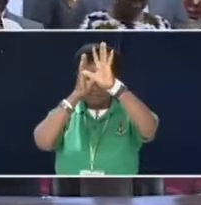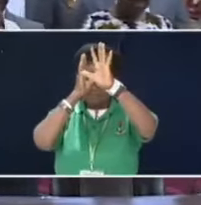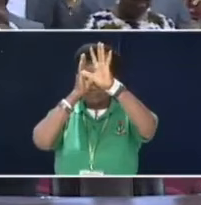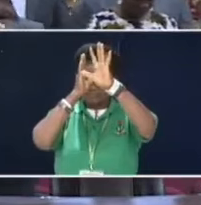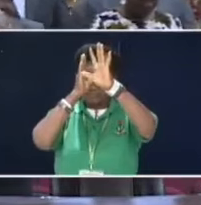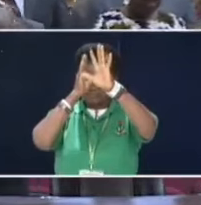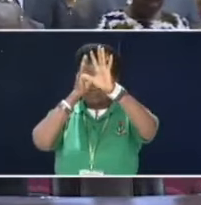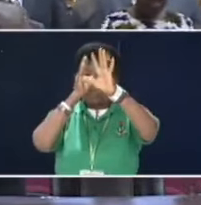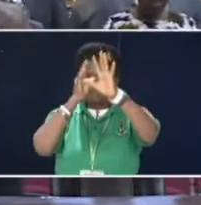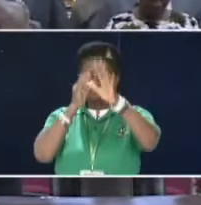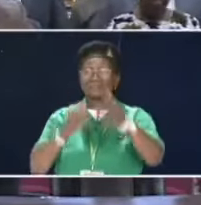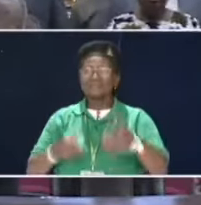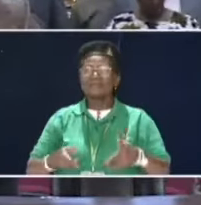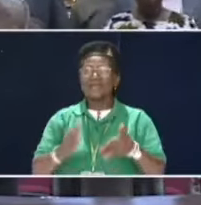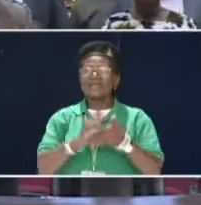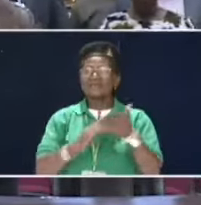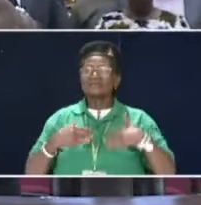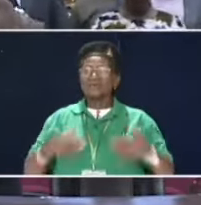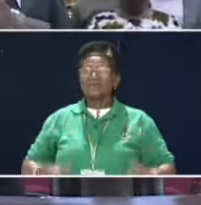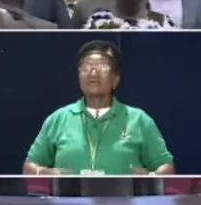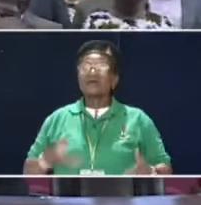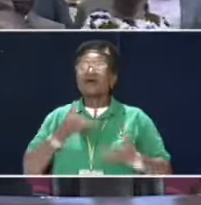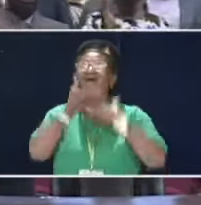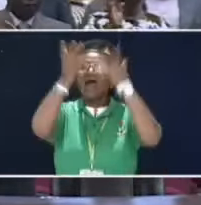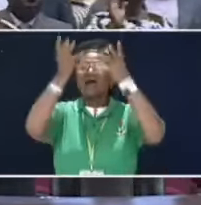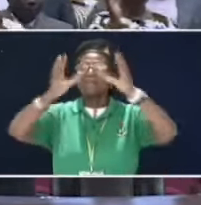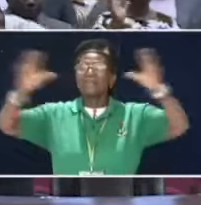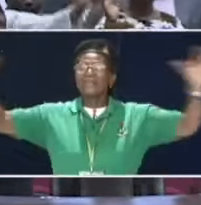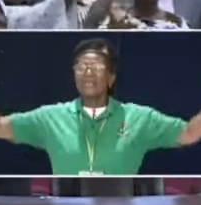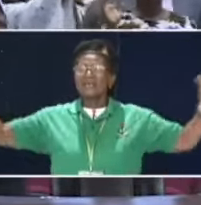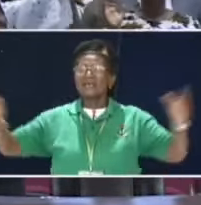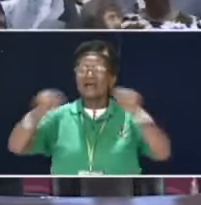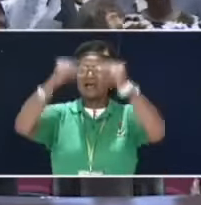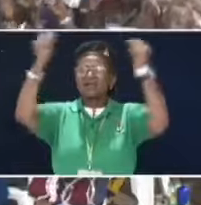Well, let somebody shout a big hallelujah.